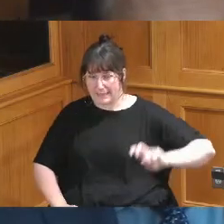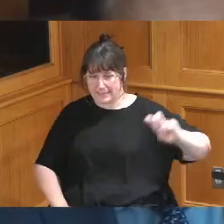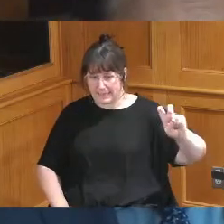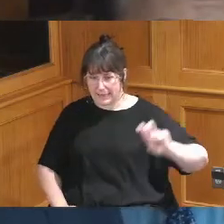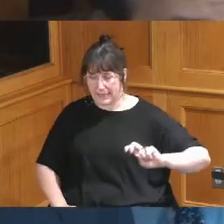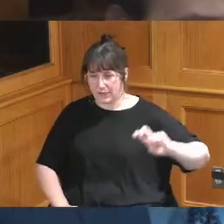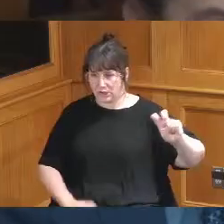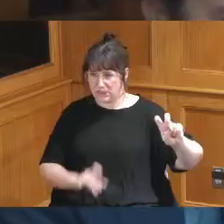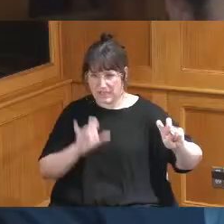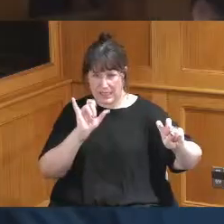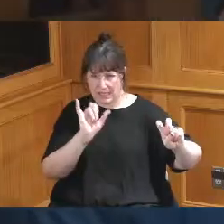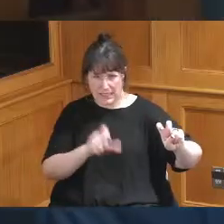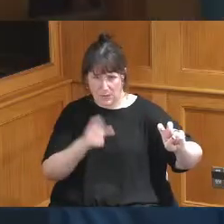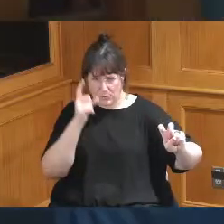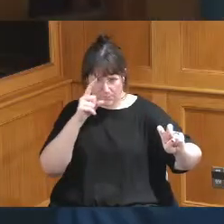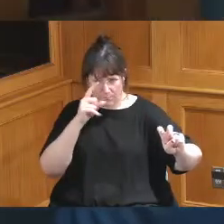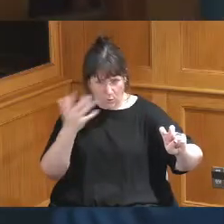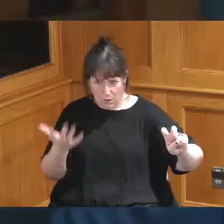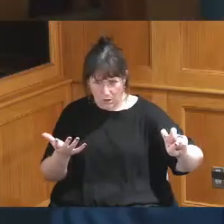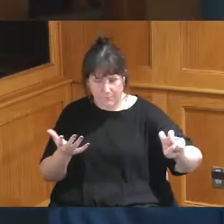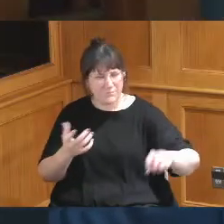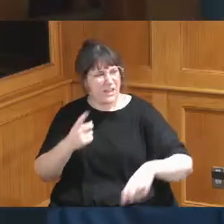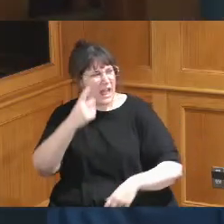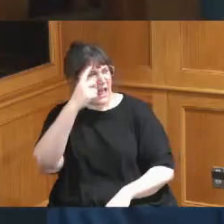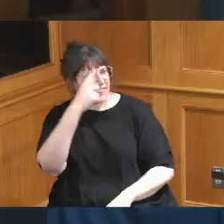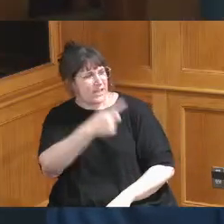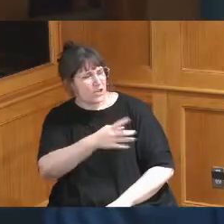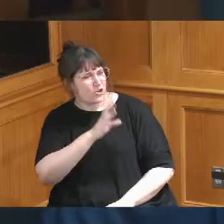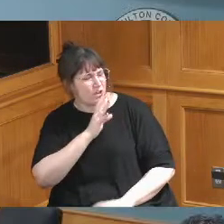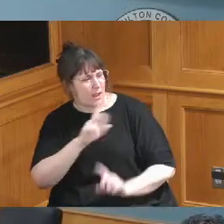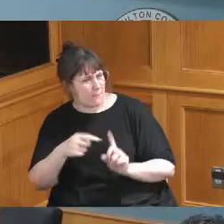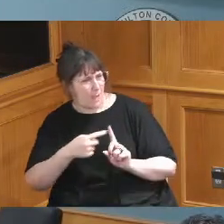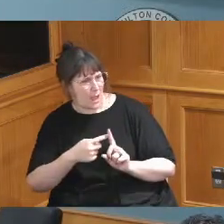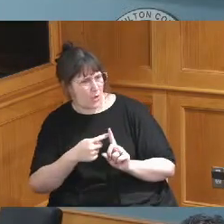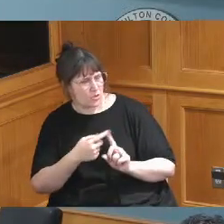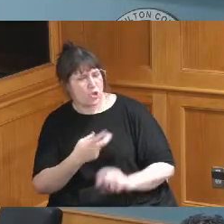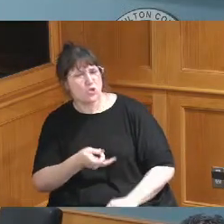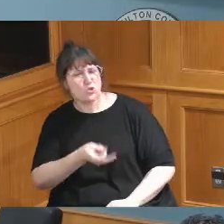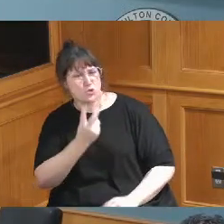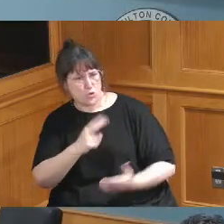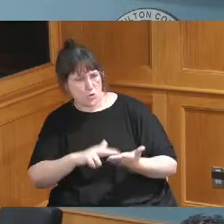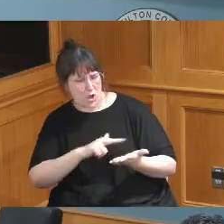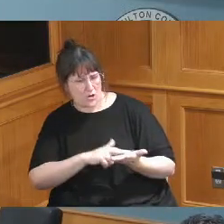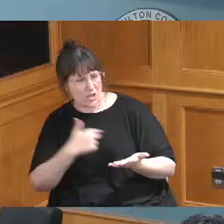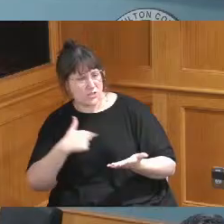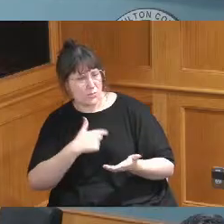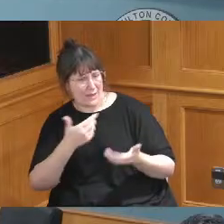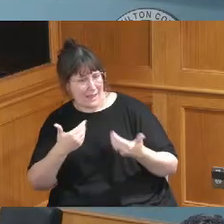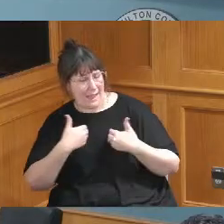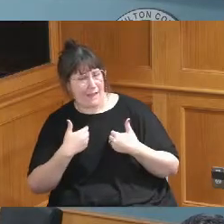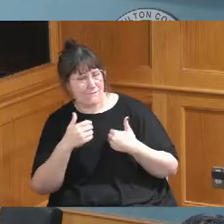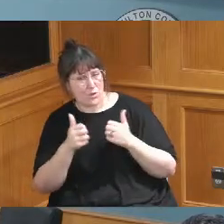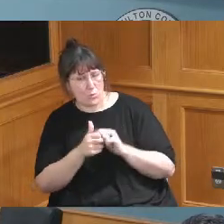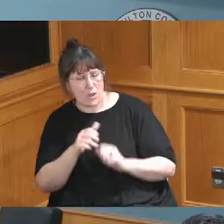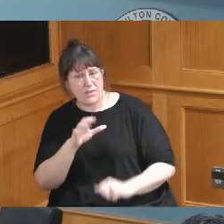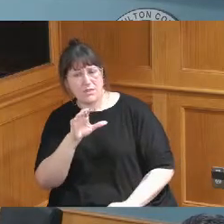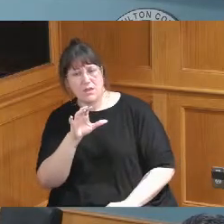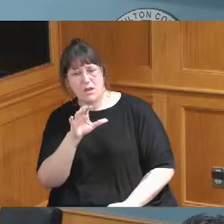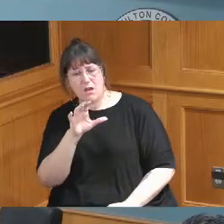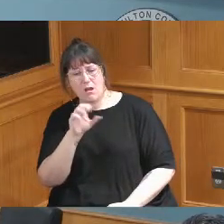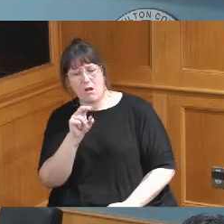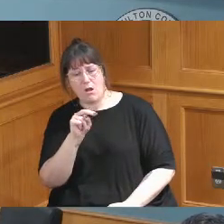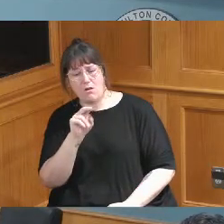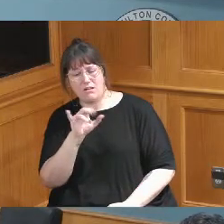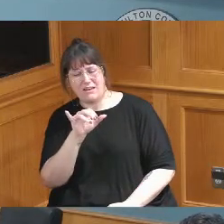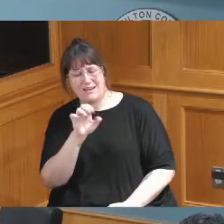work? I think, Commissioner, the one you're referring to, there are 2 contracts that we currently have with Kone, with a company called Kone right